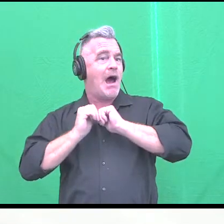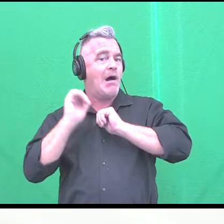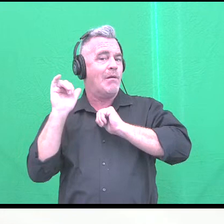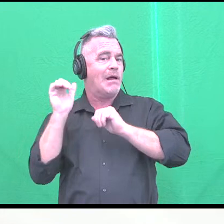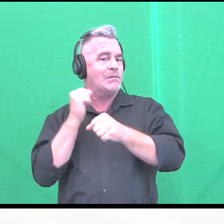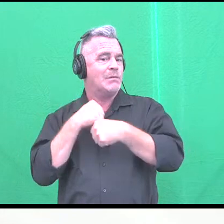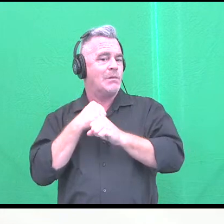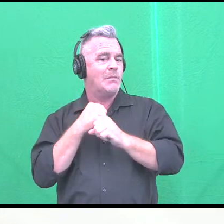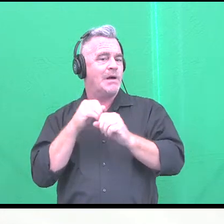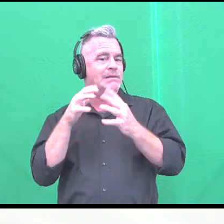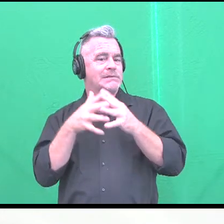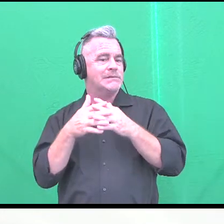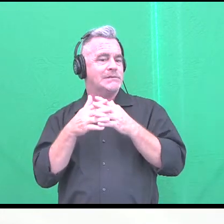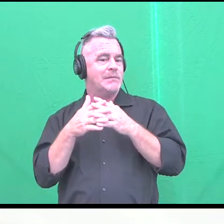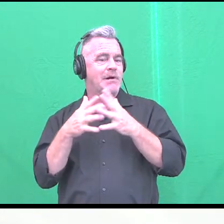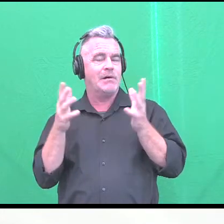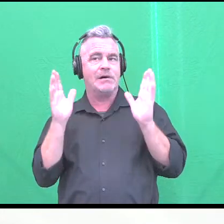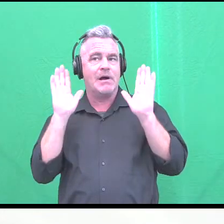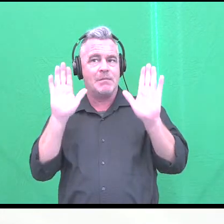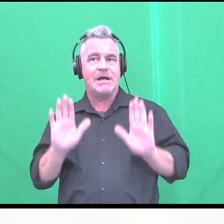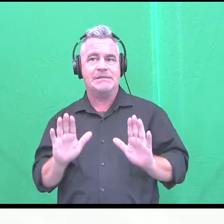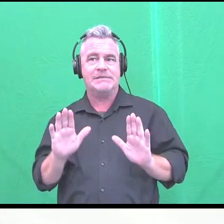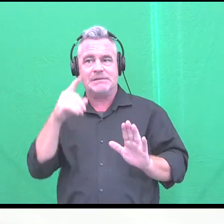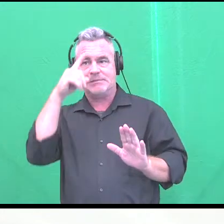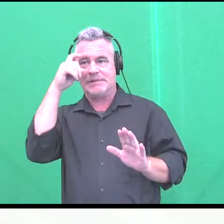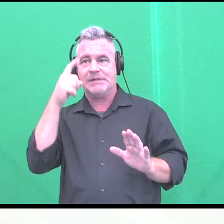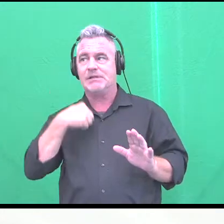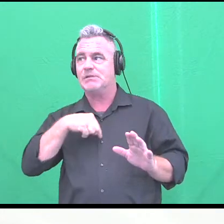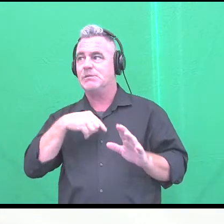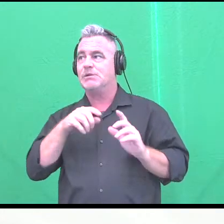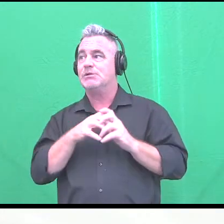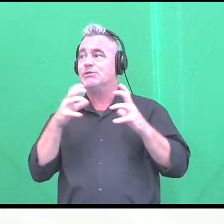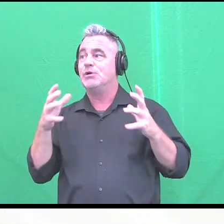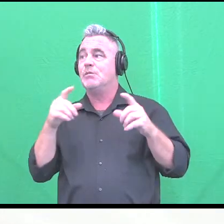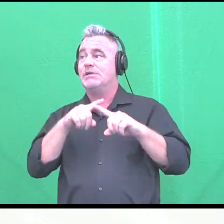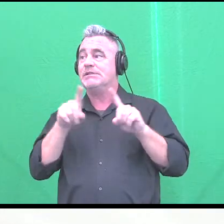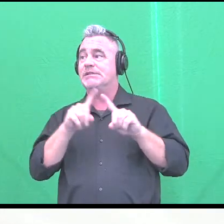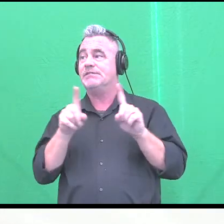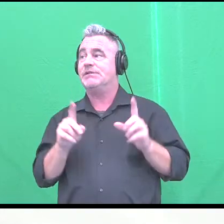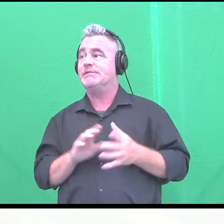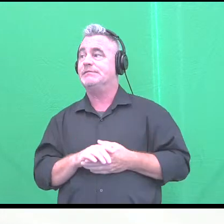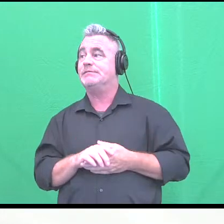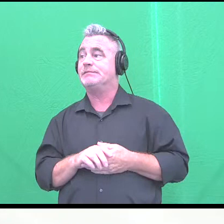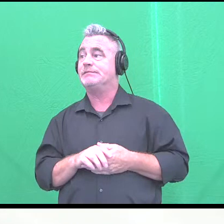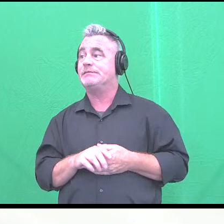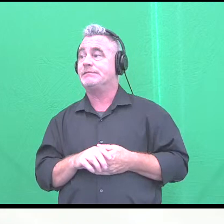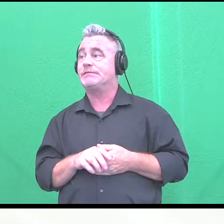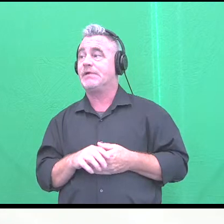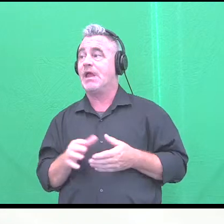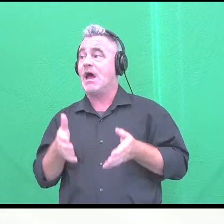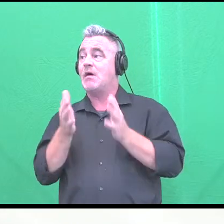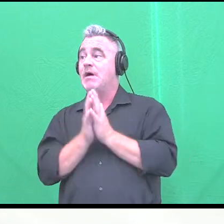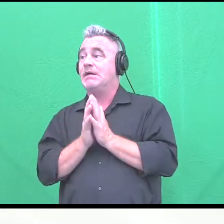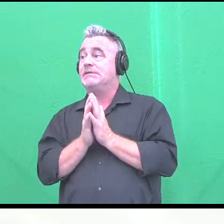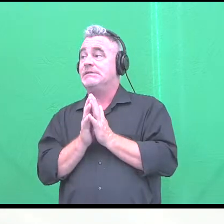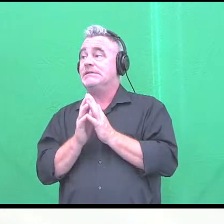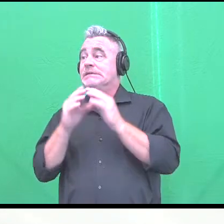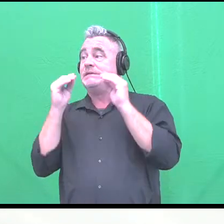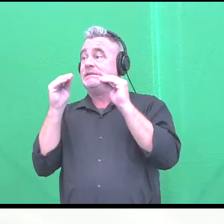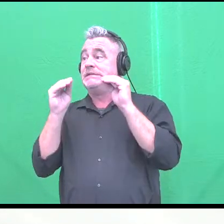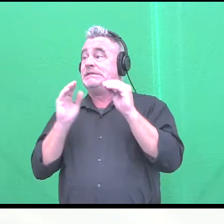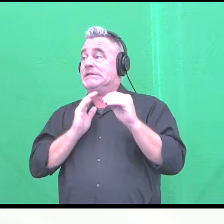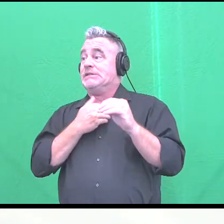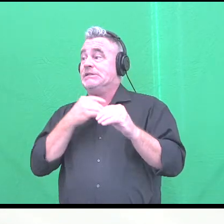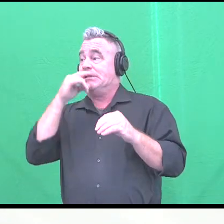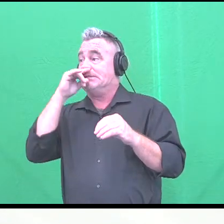country amazing, is because we're so different. I'm asking you to teach our children how